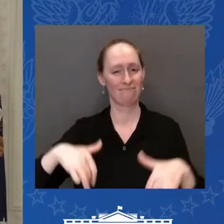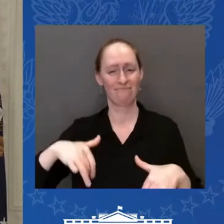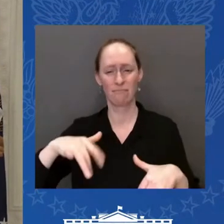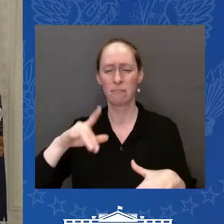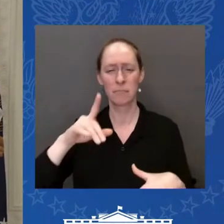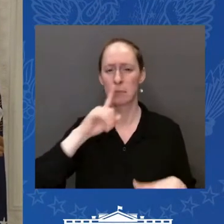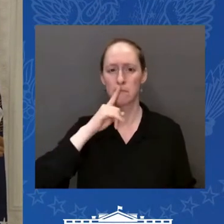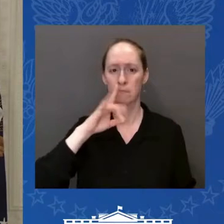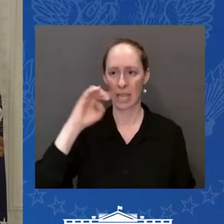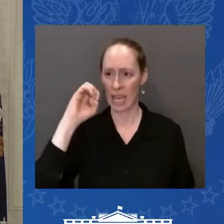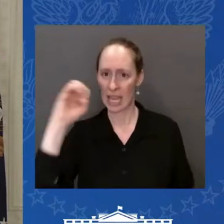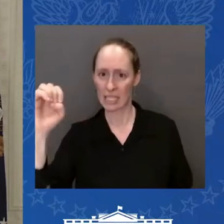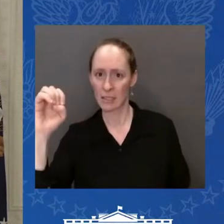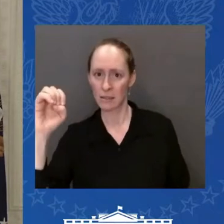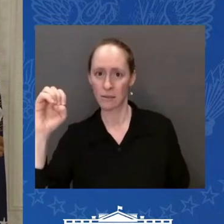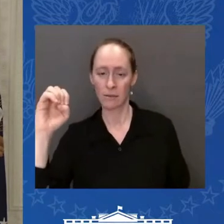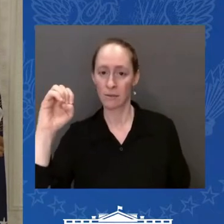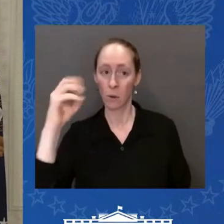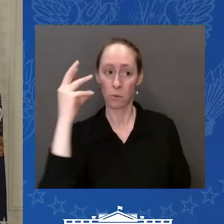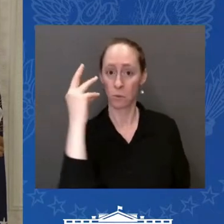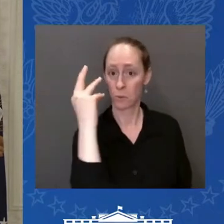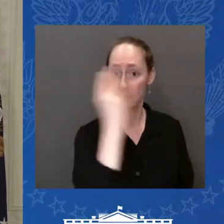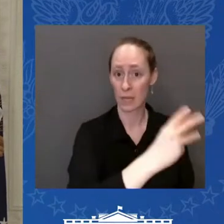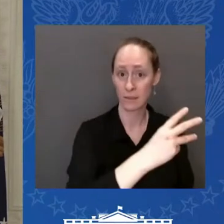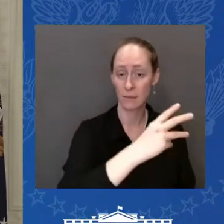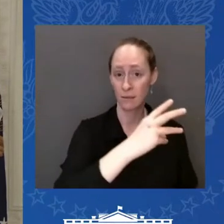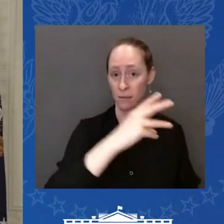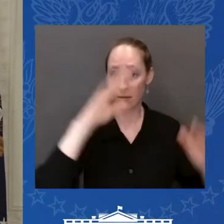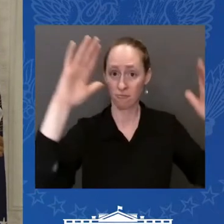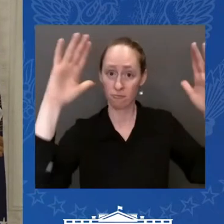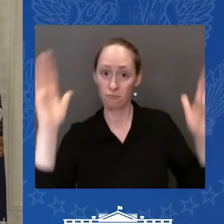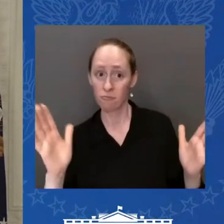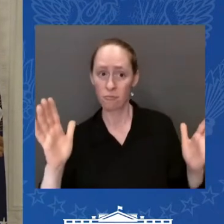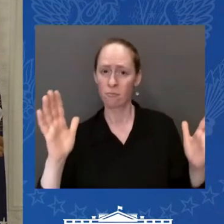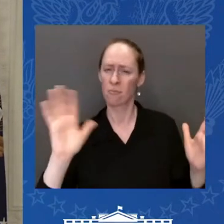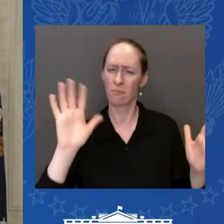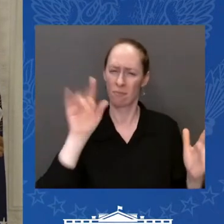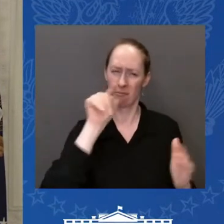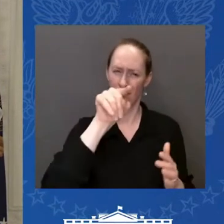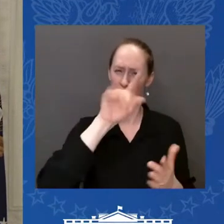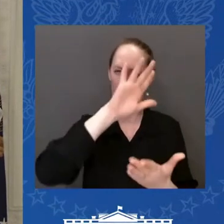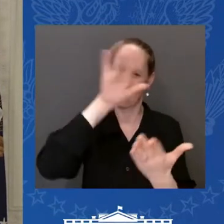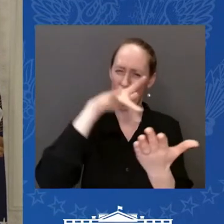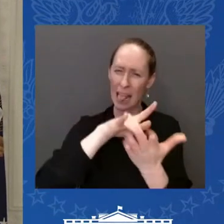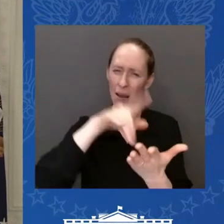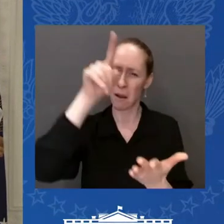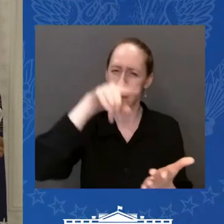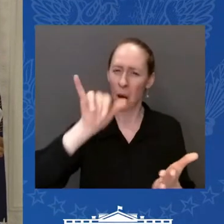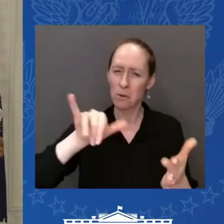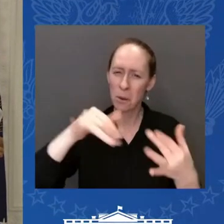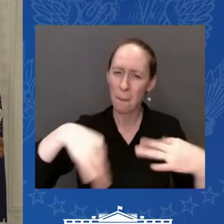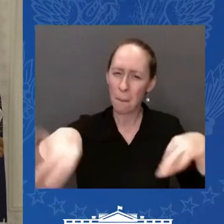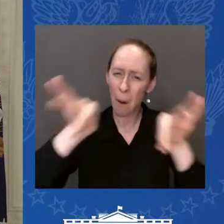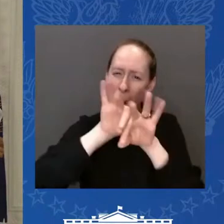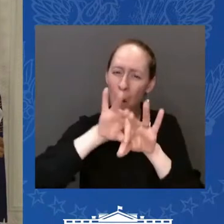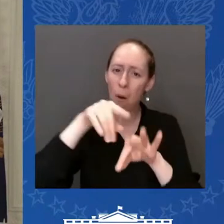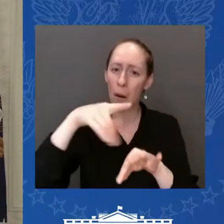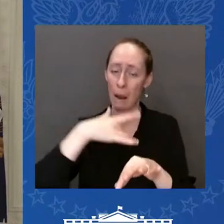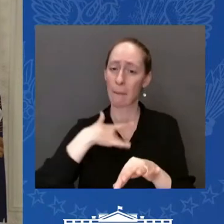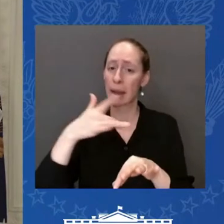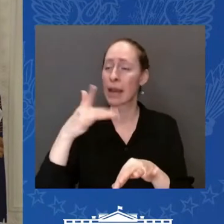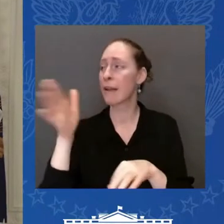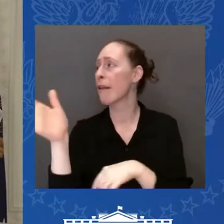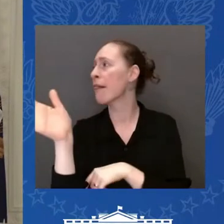and local communities that have been forgotten for much too long. Much too long. And it's not an accident. It's a